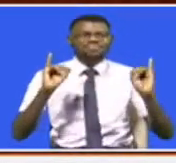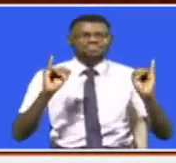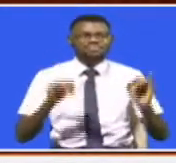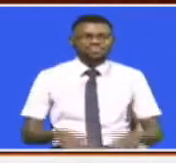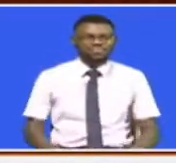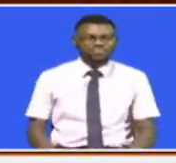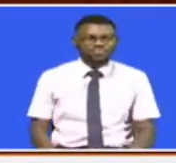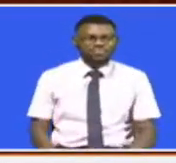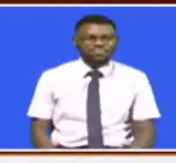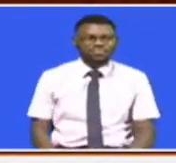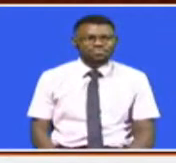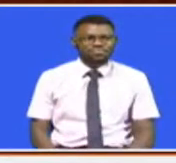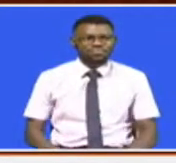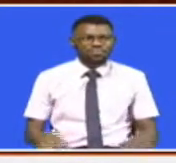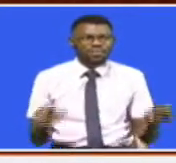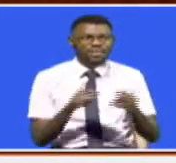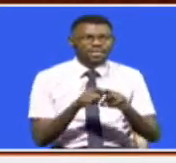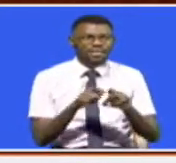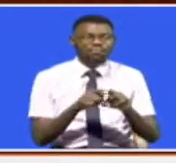pay a lot of attention